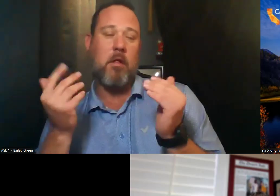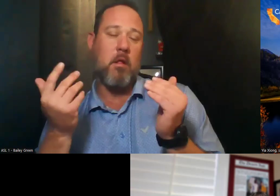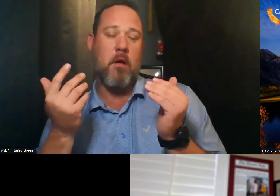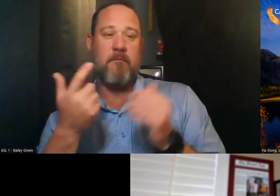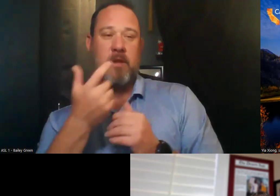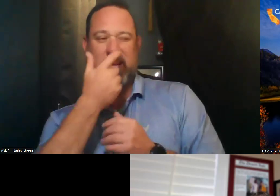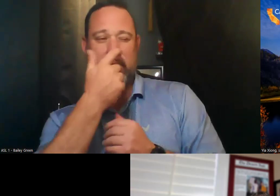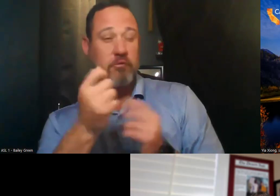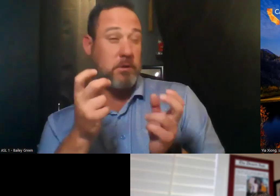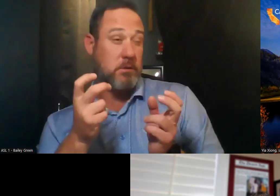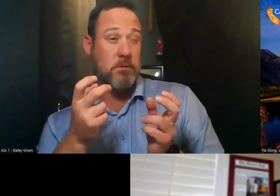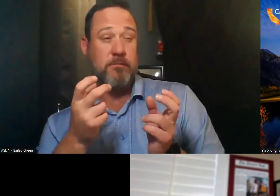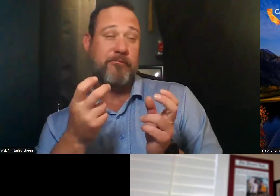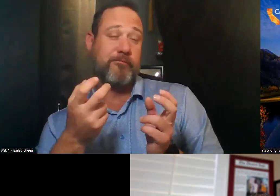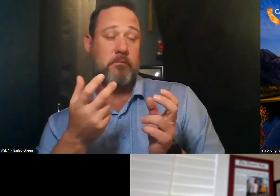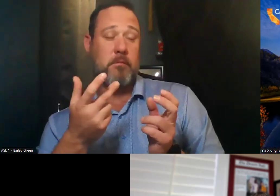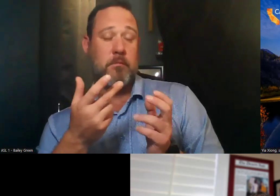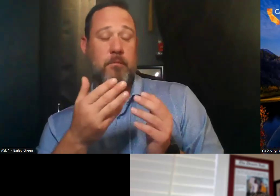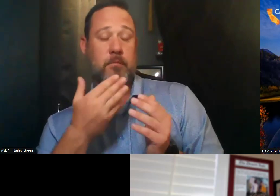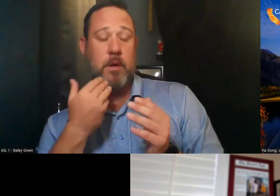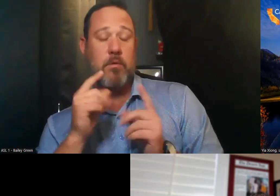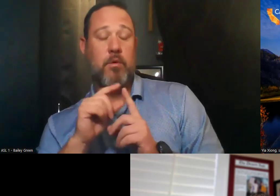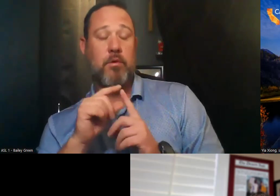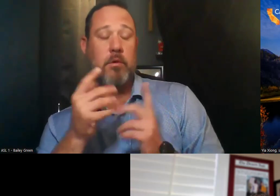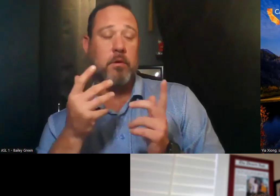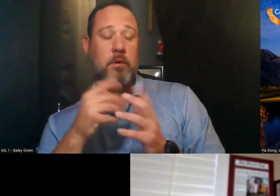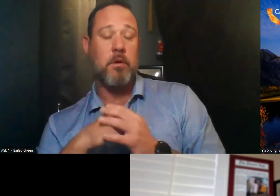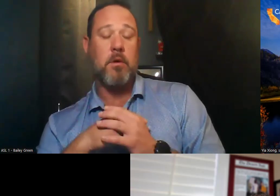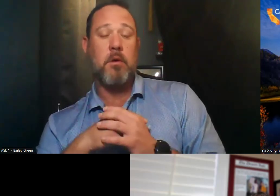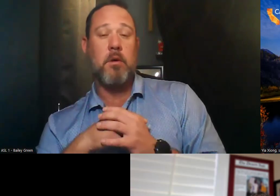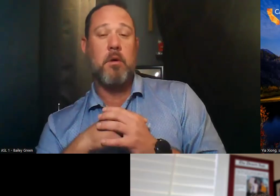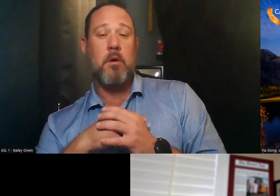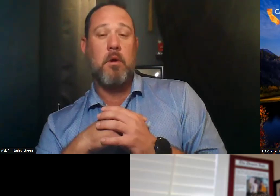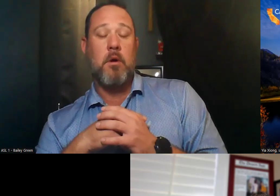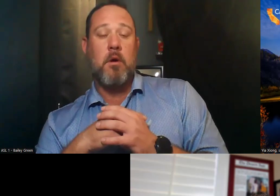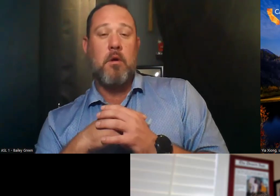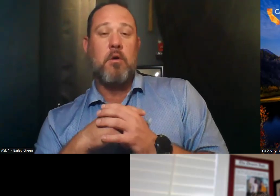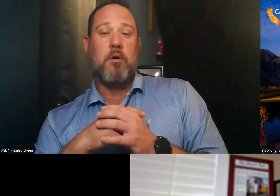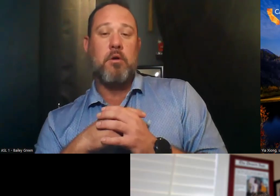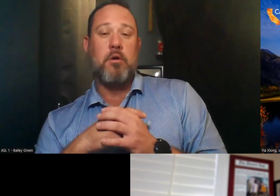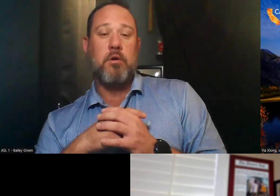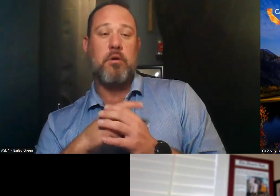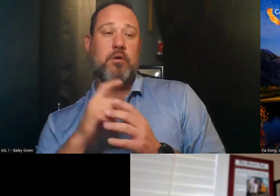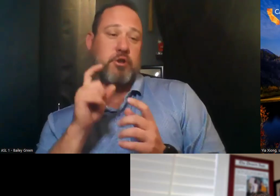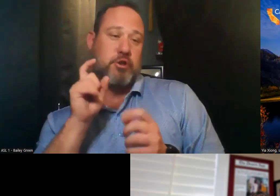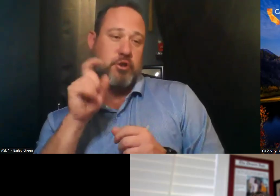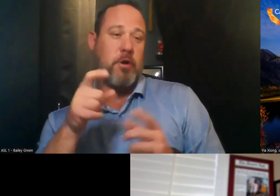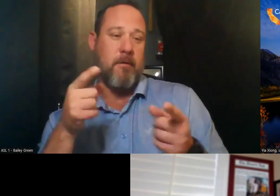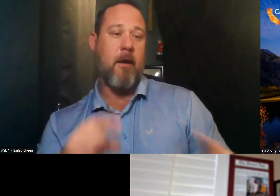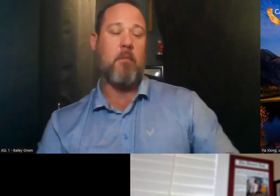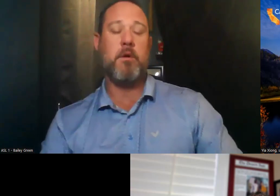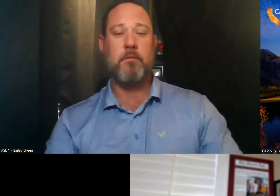interest, I think, for lack of a better word at this point, that I think should have been afforded them.